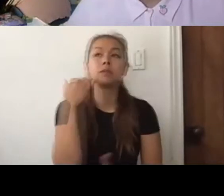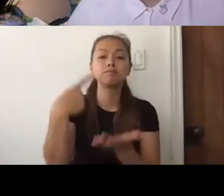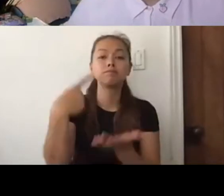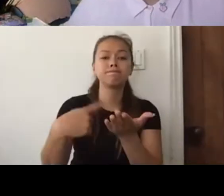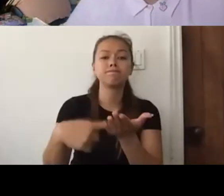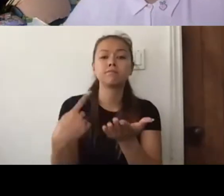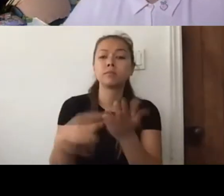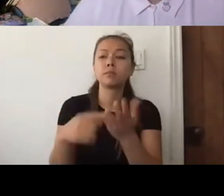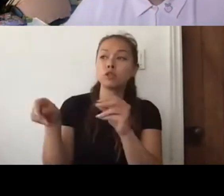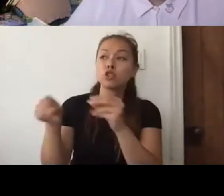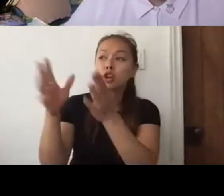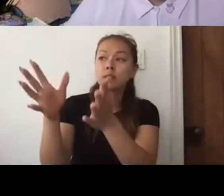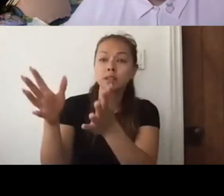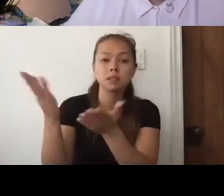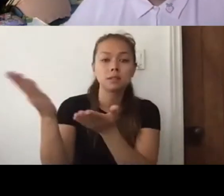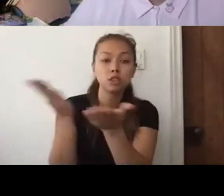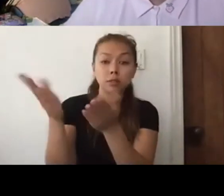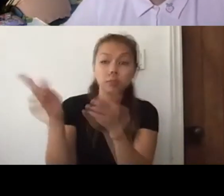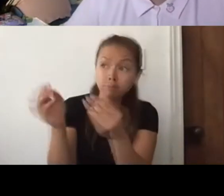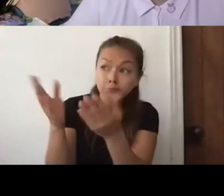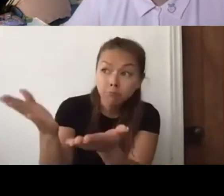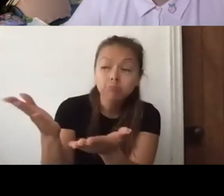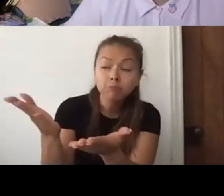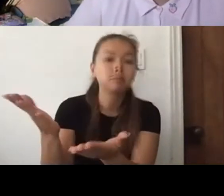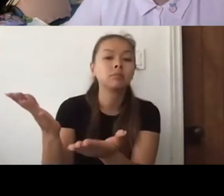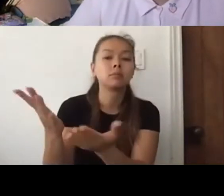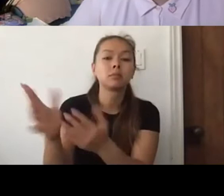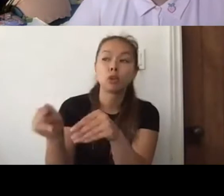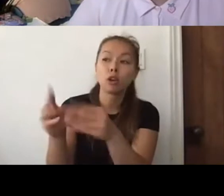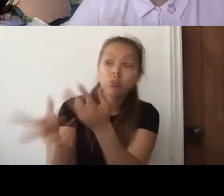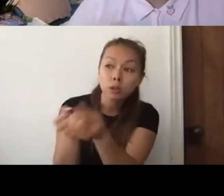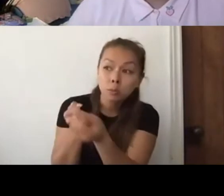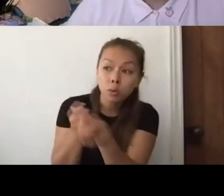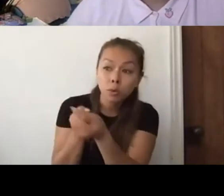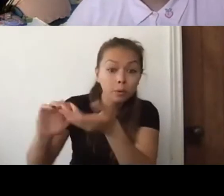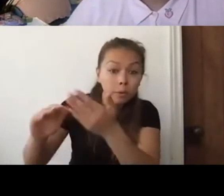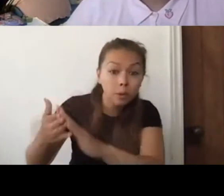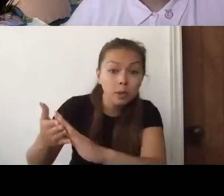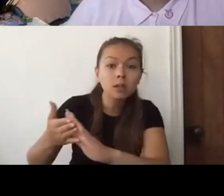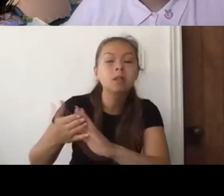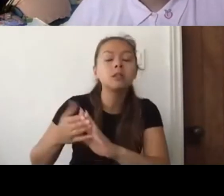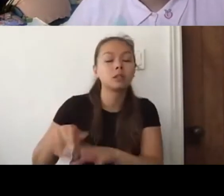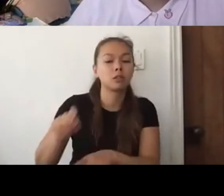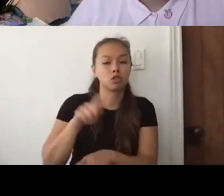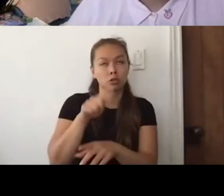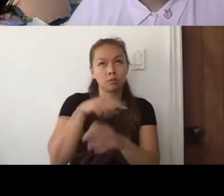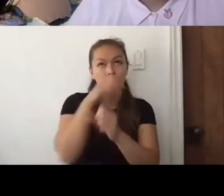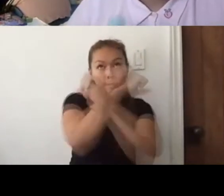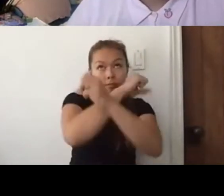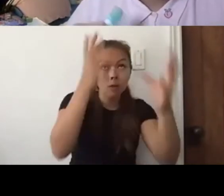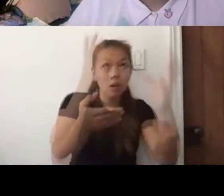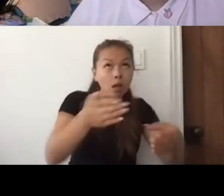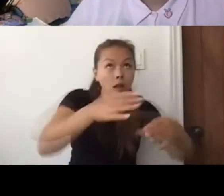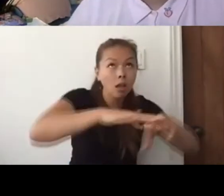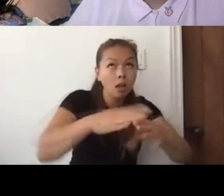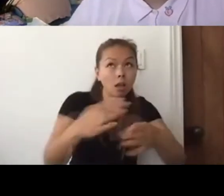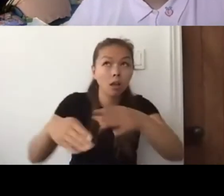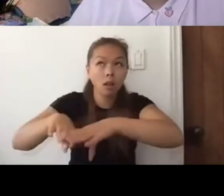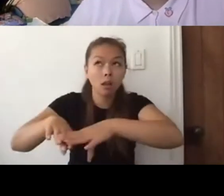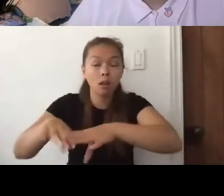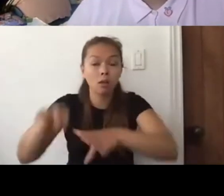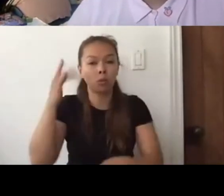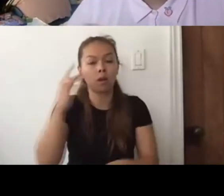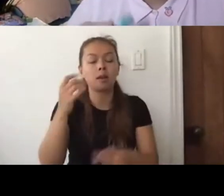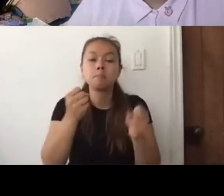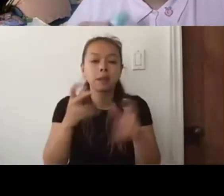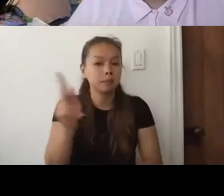and offering supports to the community, because there are so many people that are left out of the conversation all the time. And I